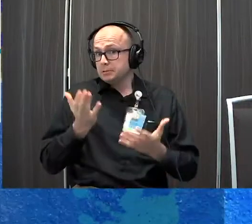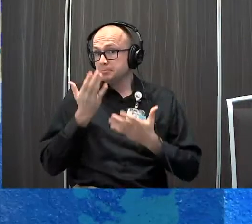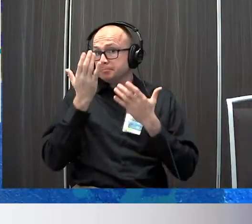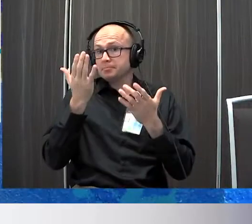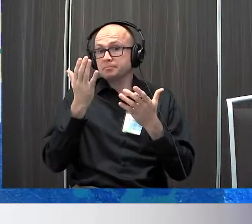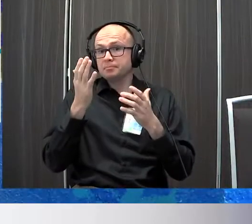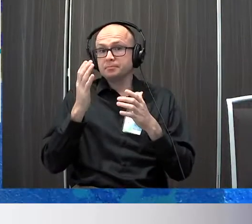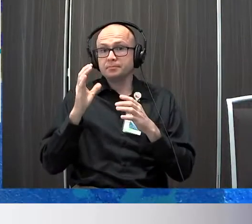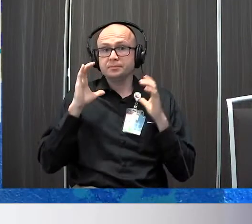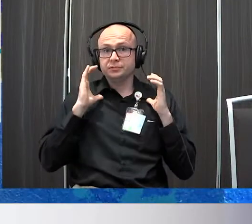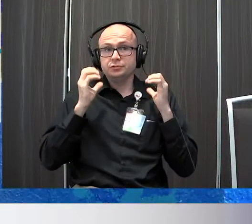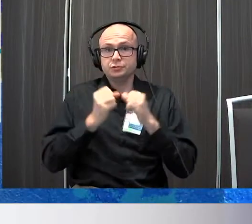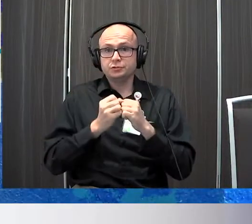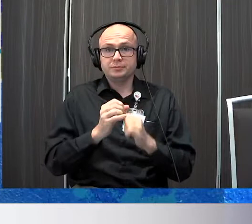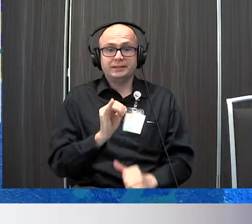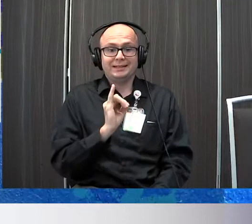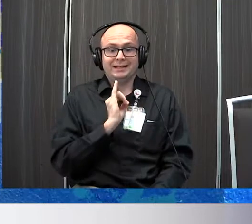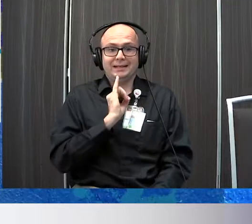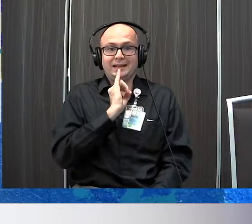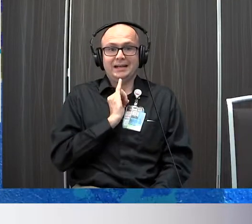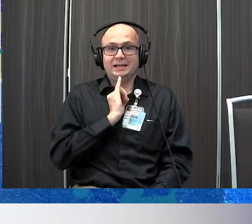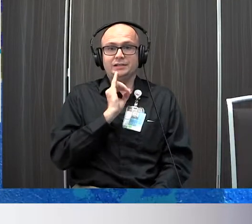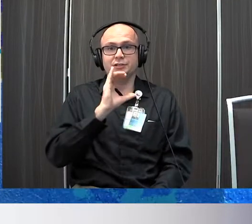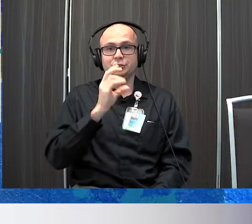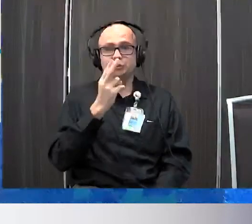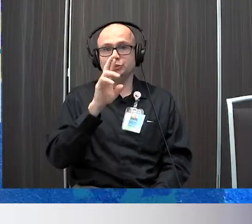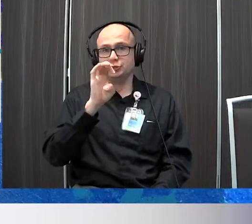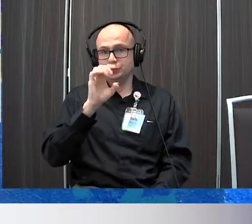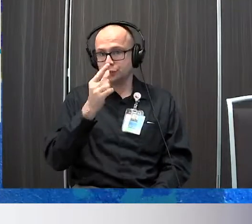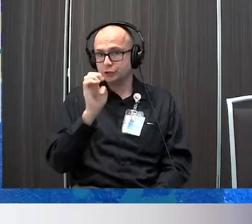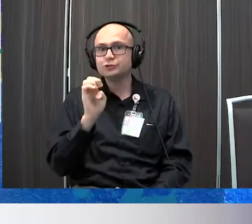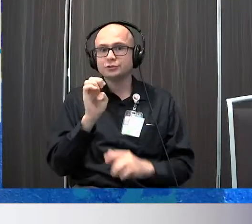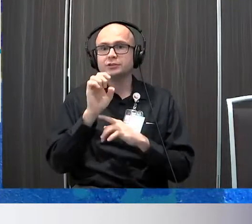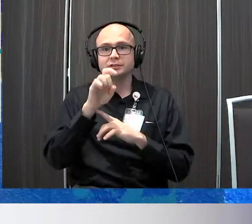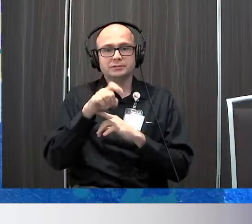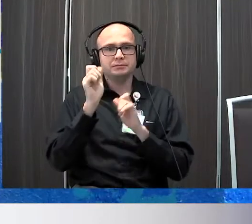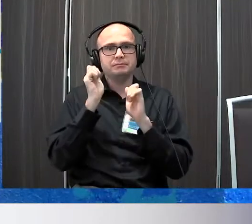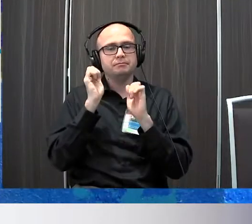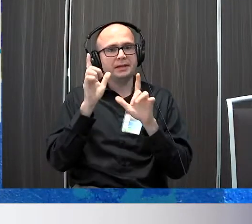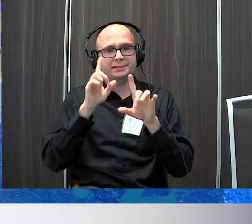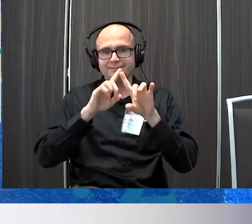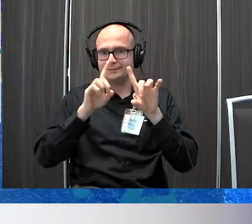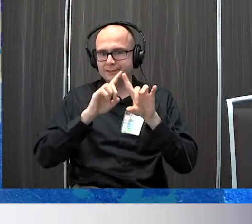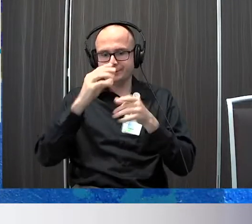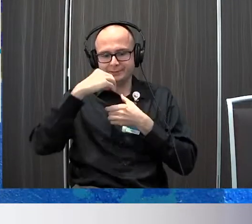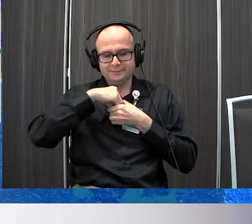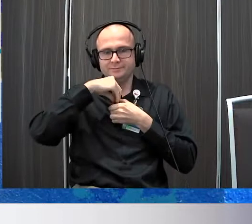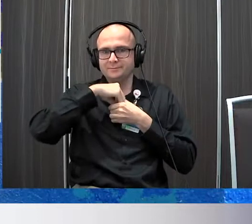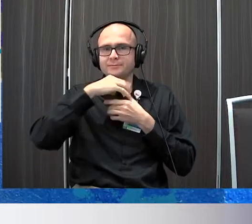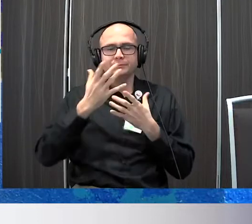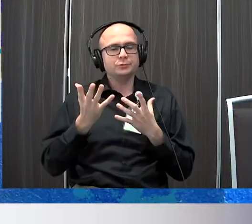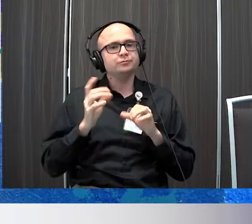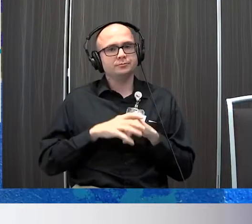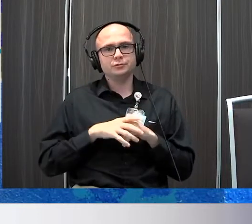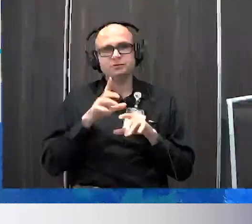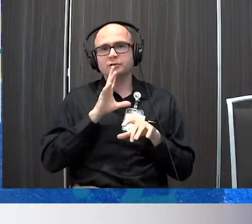really CHARGE should be iCHARGE because there is a substantial immunophenotype in CHARGE syndrome, and that's what we'll talk about